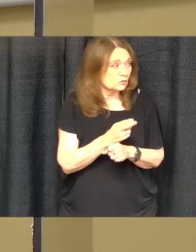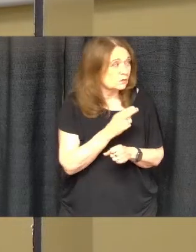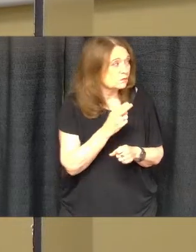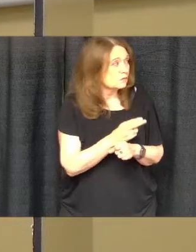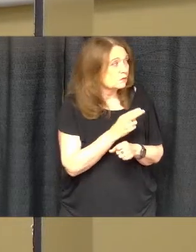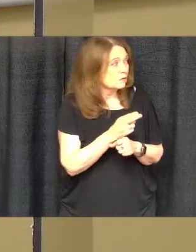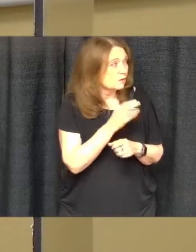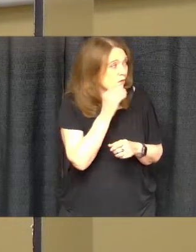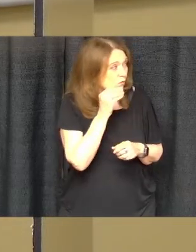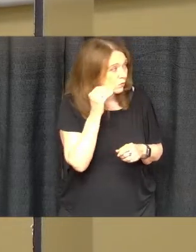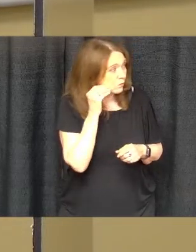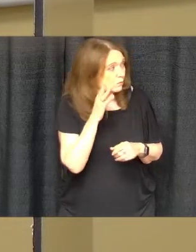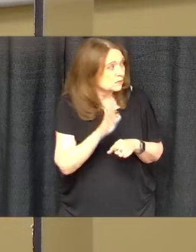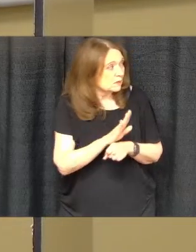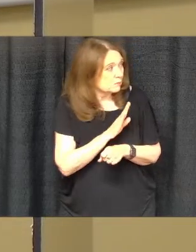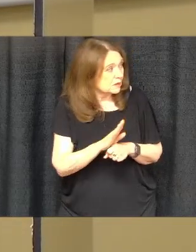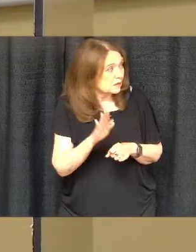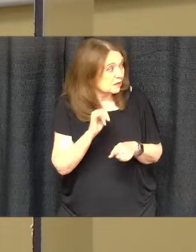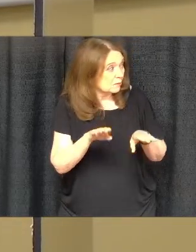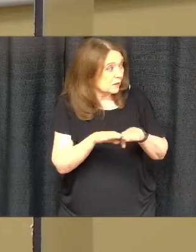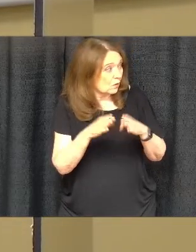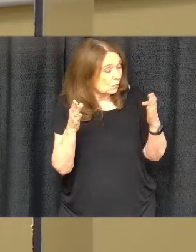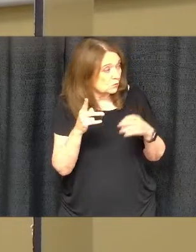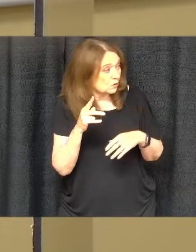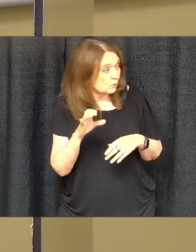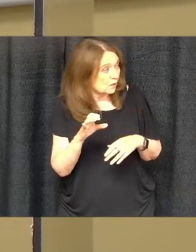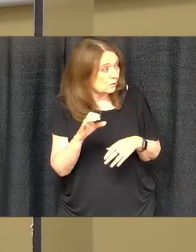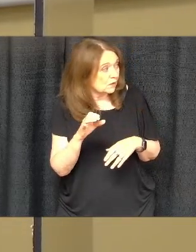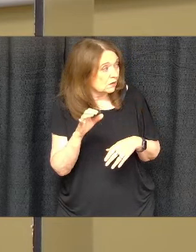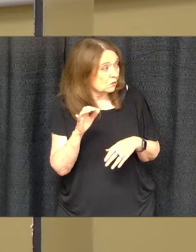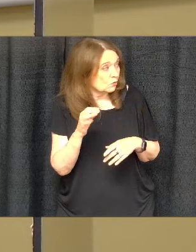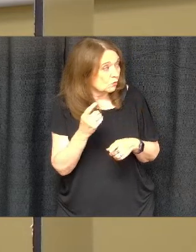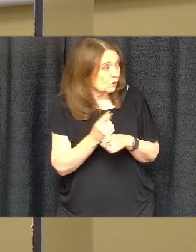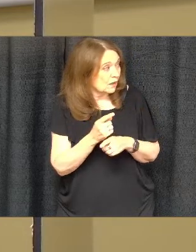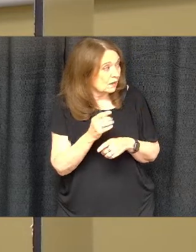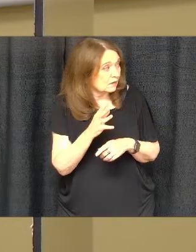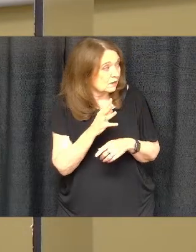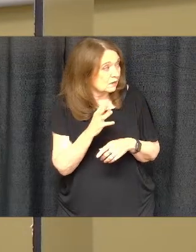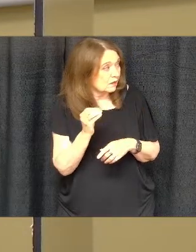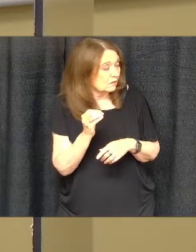I imagine that will be open to the public, and this isn't like a private,